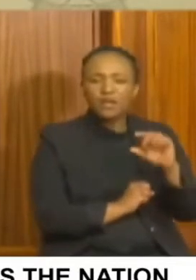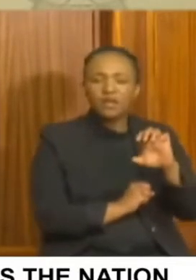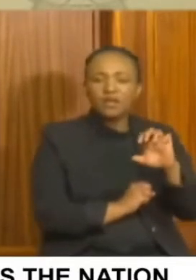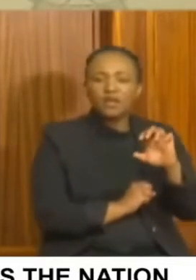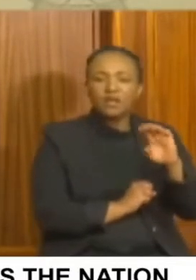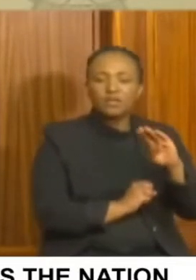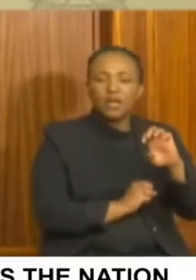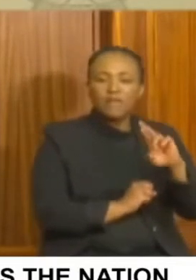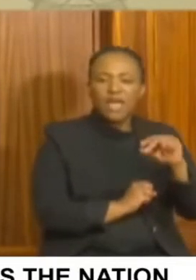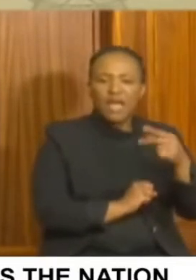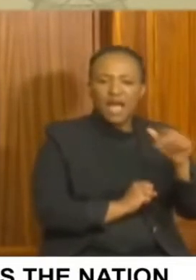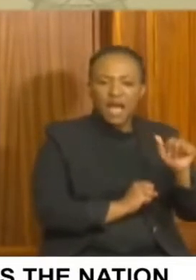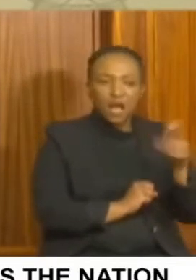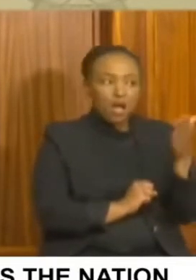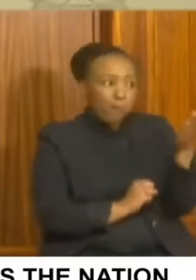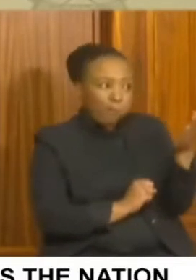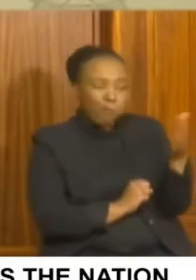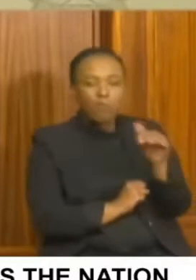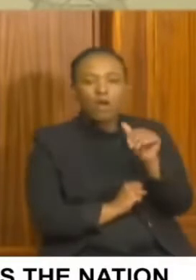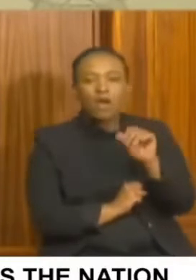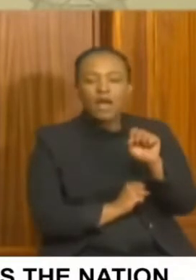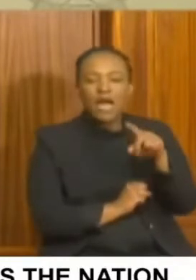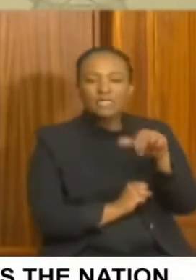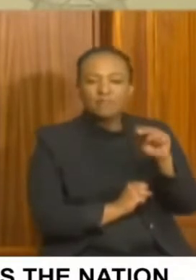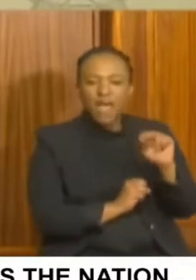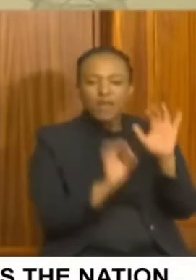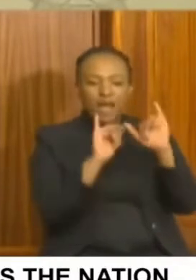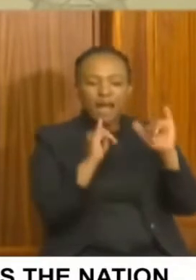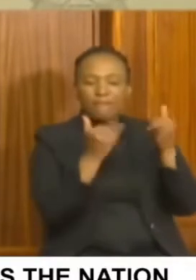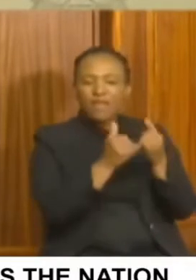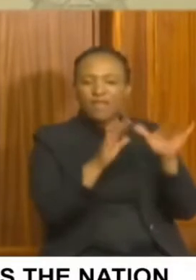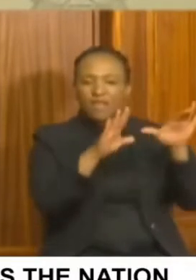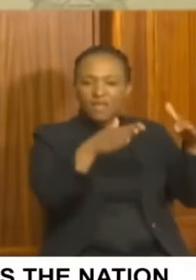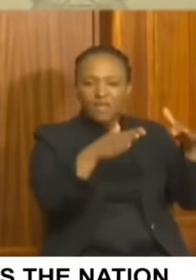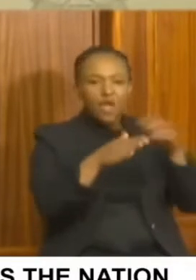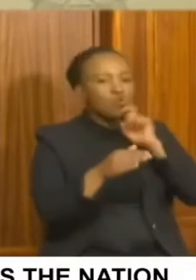Are unusable. The Aspen plant